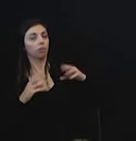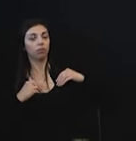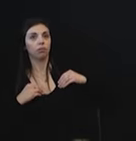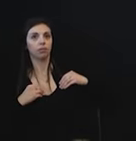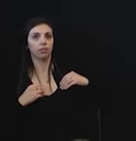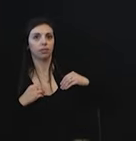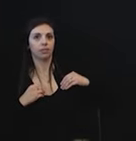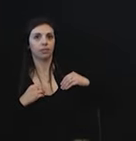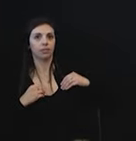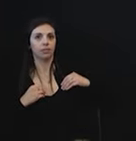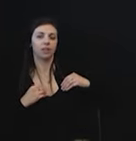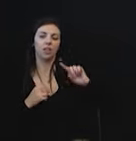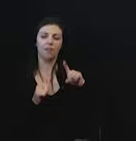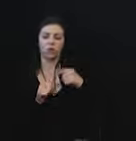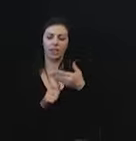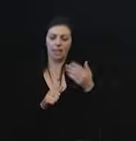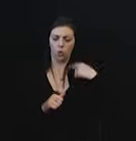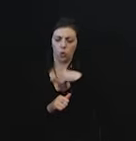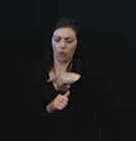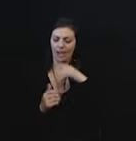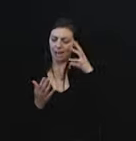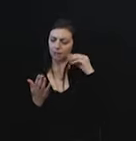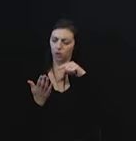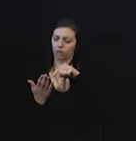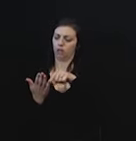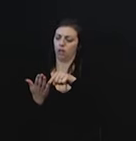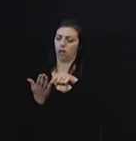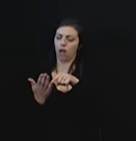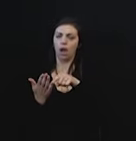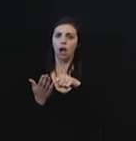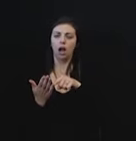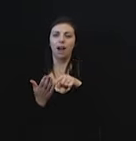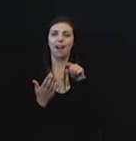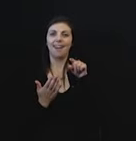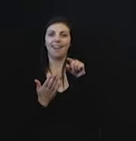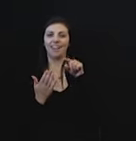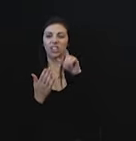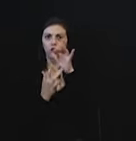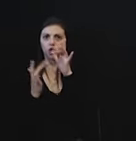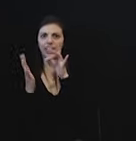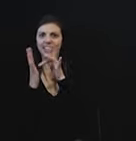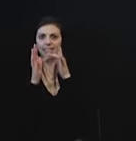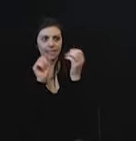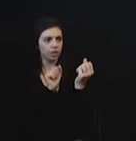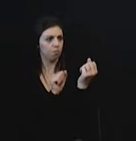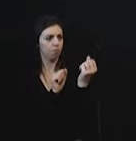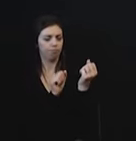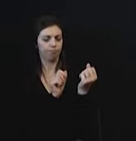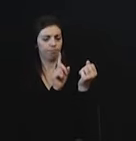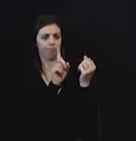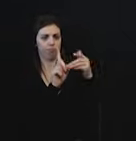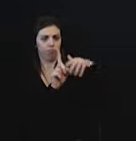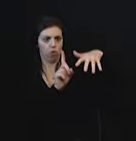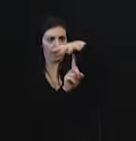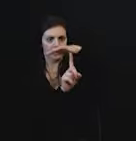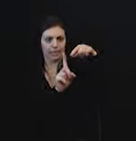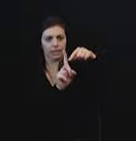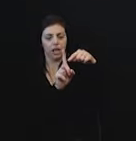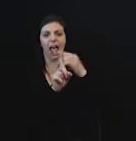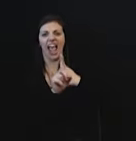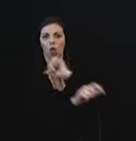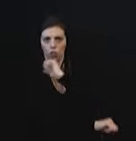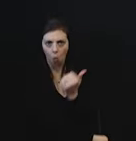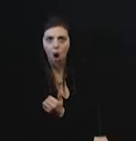his presence is that there is authority in his presence. Say authority. Authority. No, authority. You got to say authority with